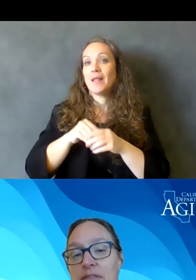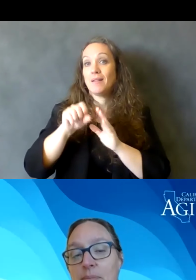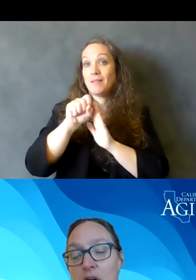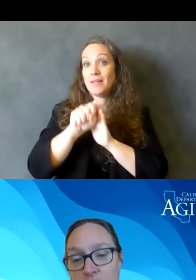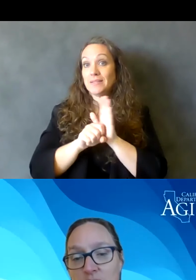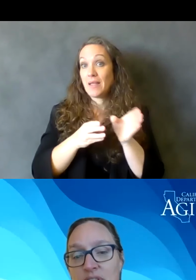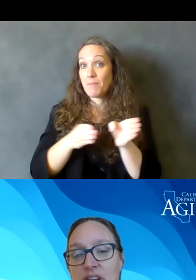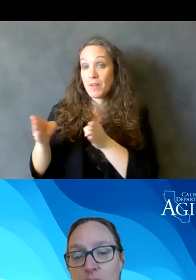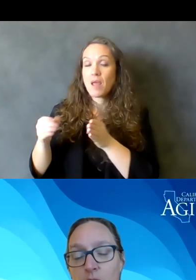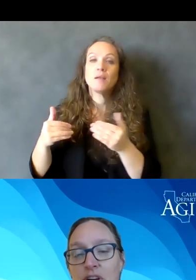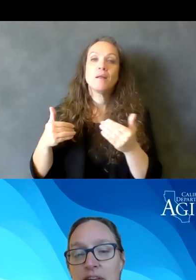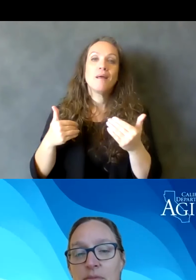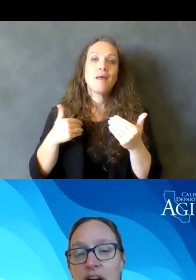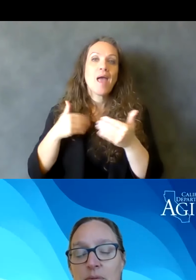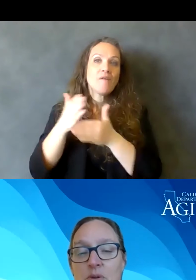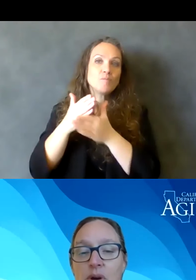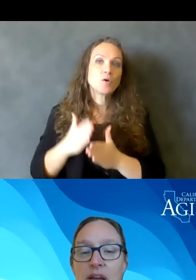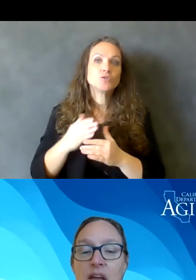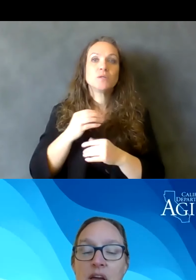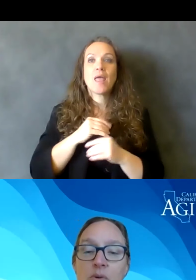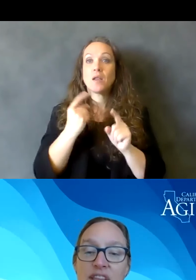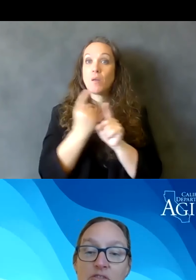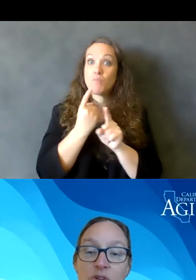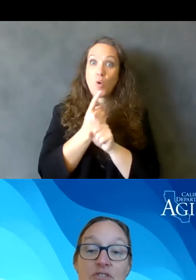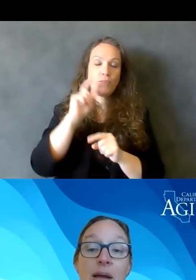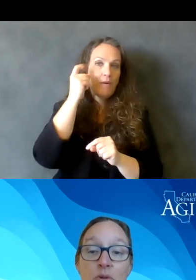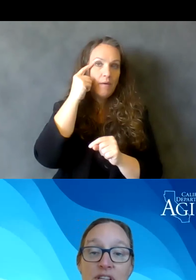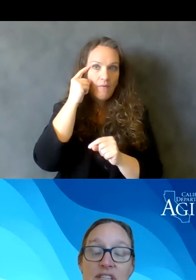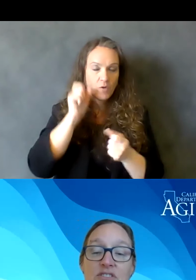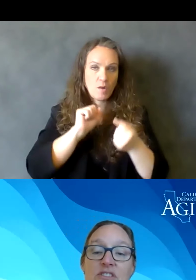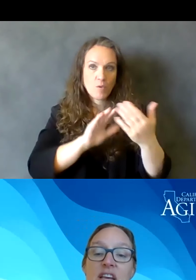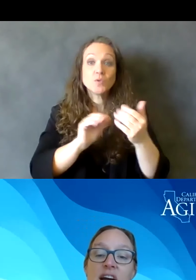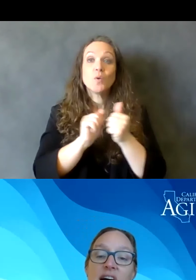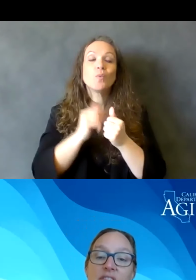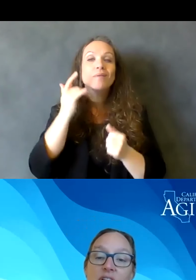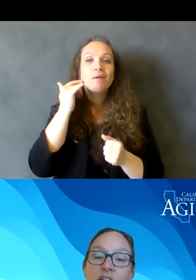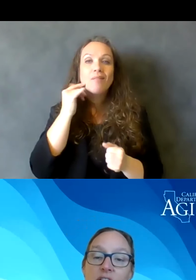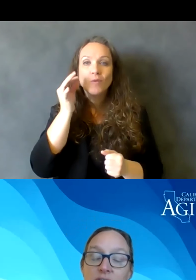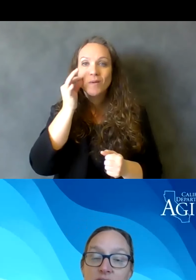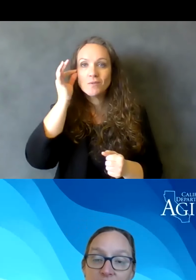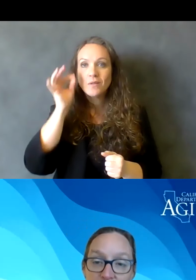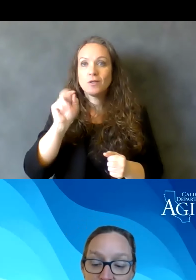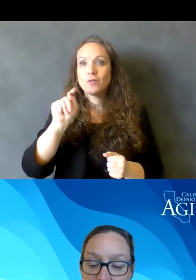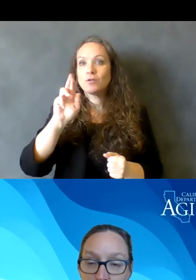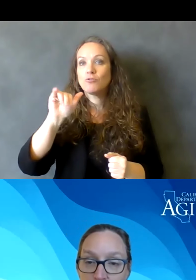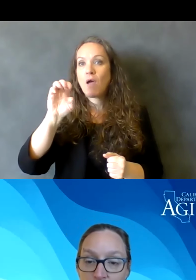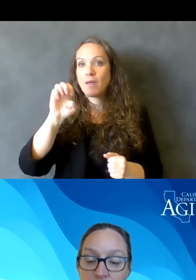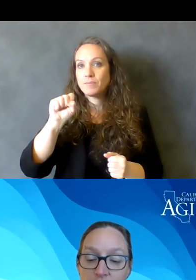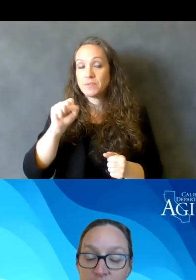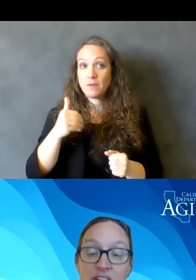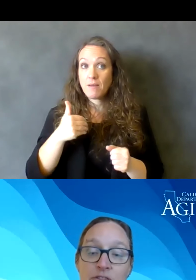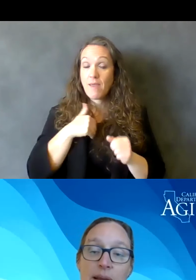greater partnerships in an appropriate government way with California's tribal organizations. There are dedicated